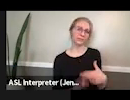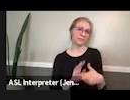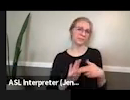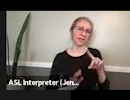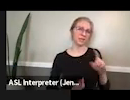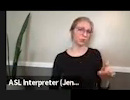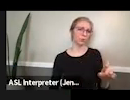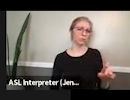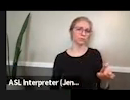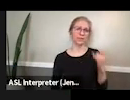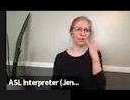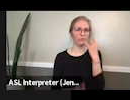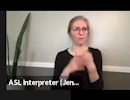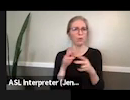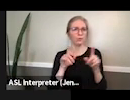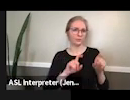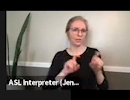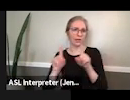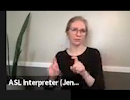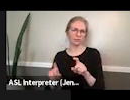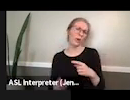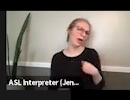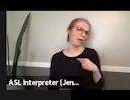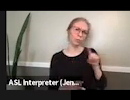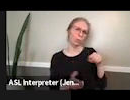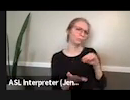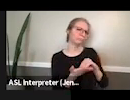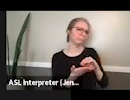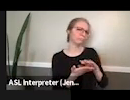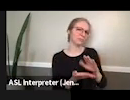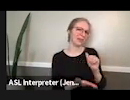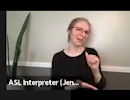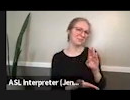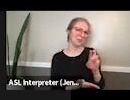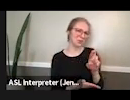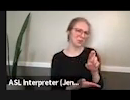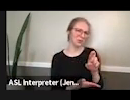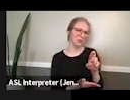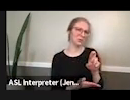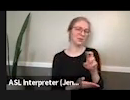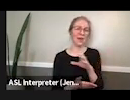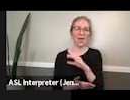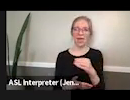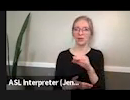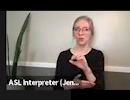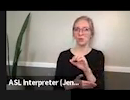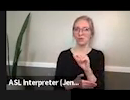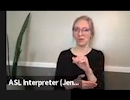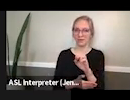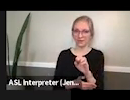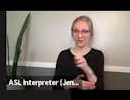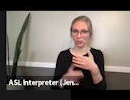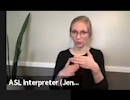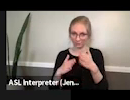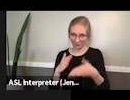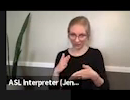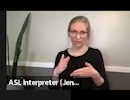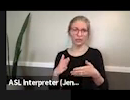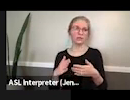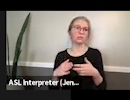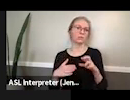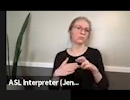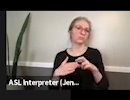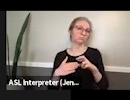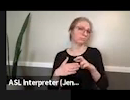put ABR, so you might get used to seeing that. If ABR and OAE are completed and the results are